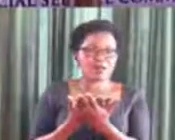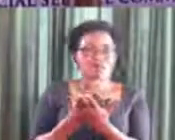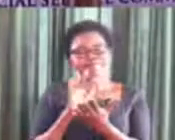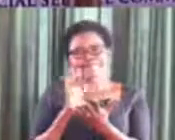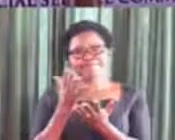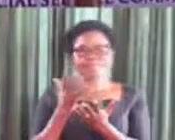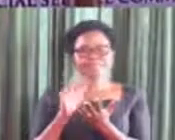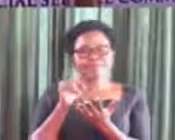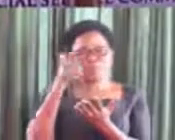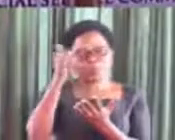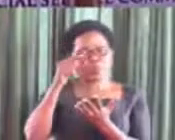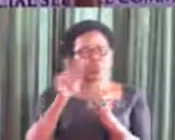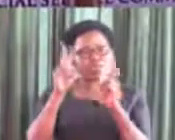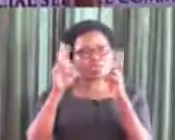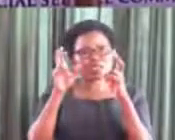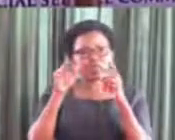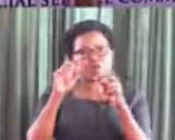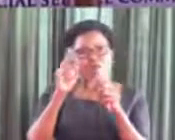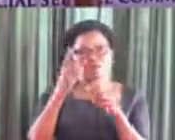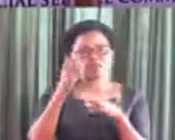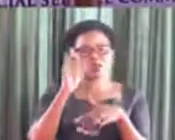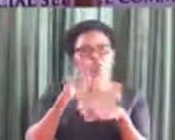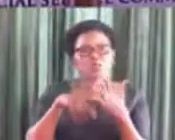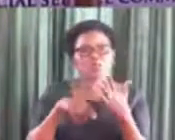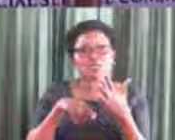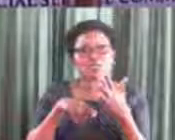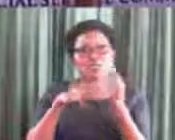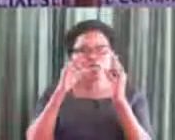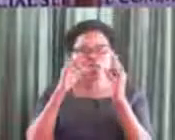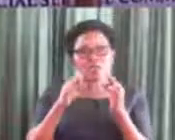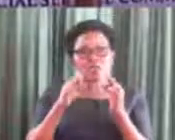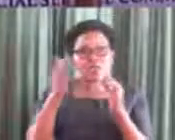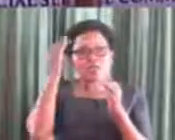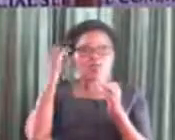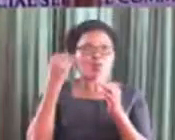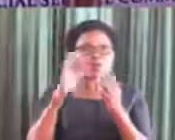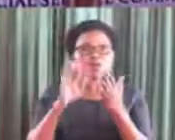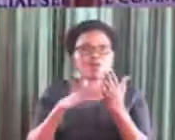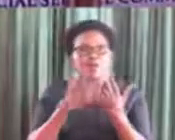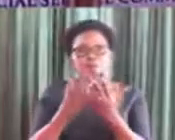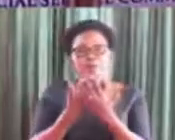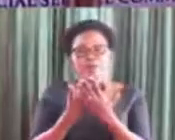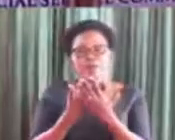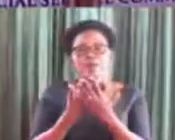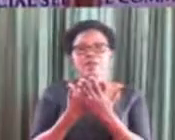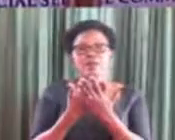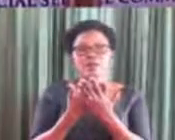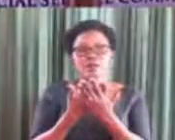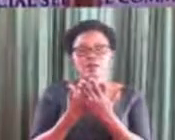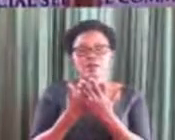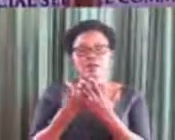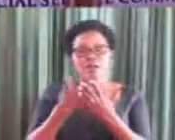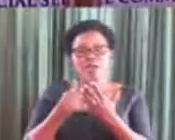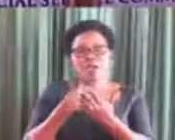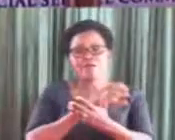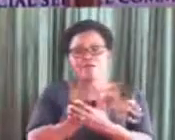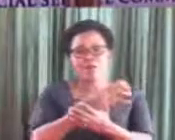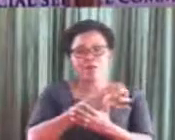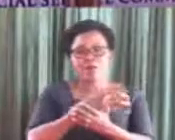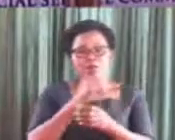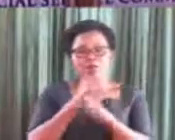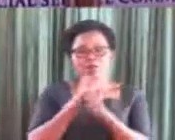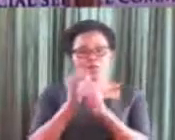because the issue, first of all, was whether the Court of Appeal in the first place had jurisdiction to deal with the